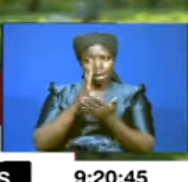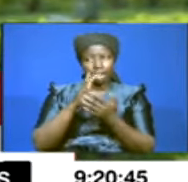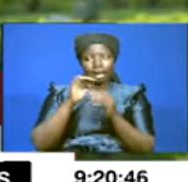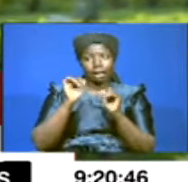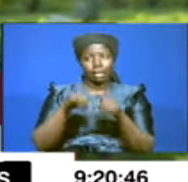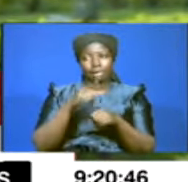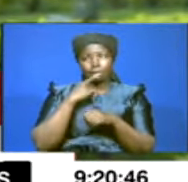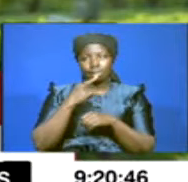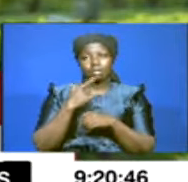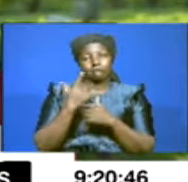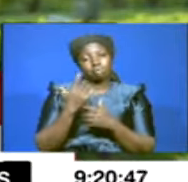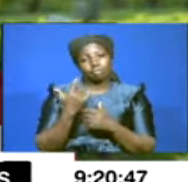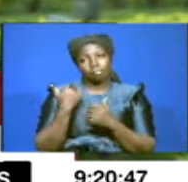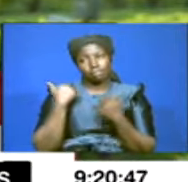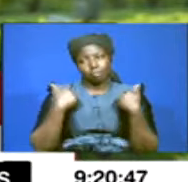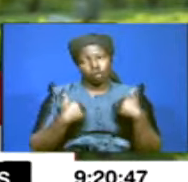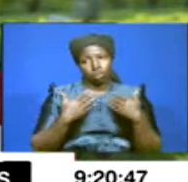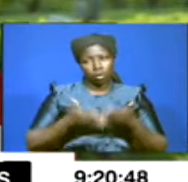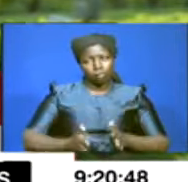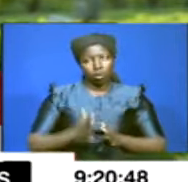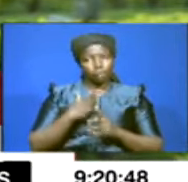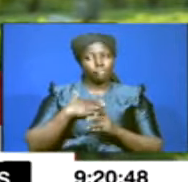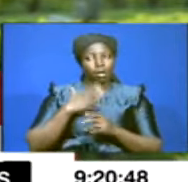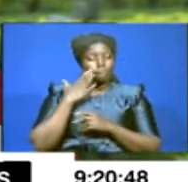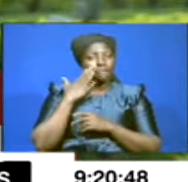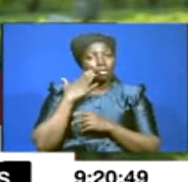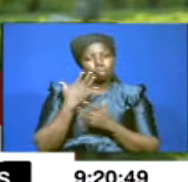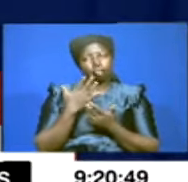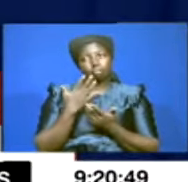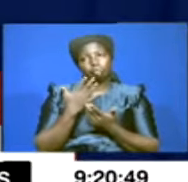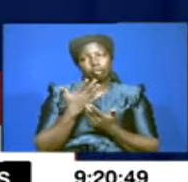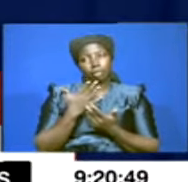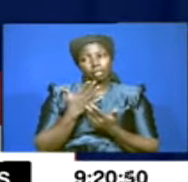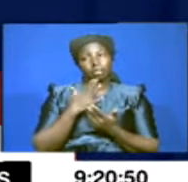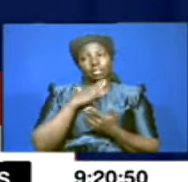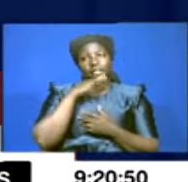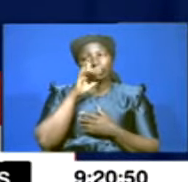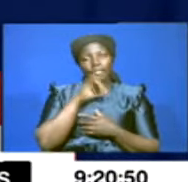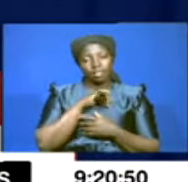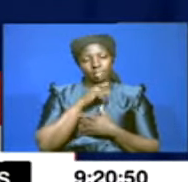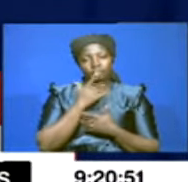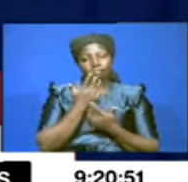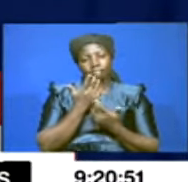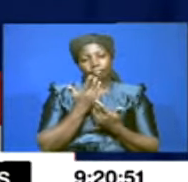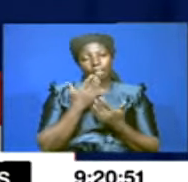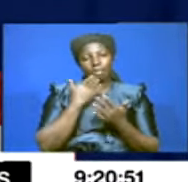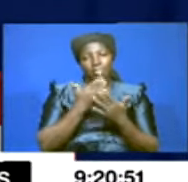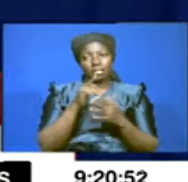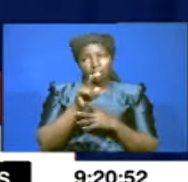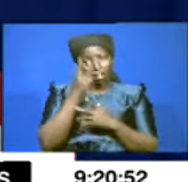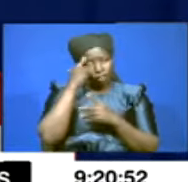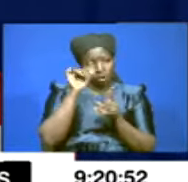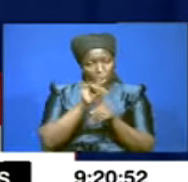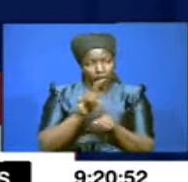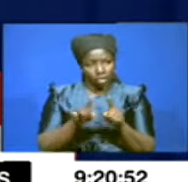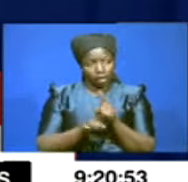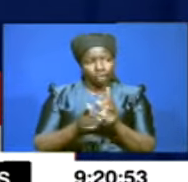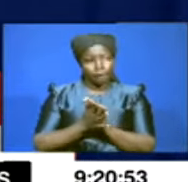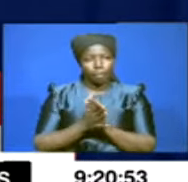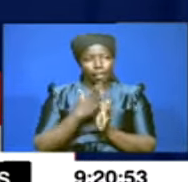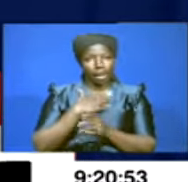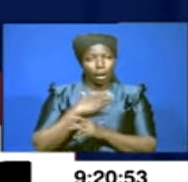by my mother. She left as I held her, and I thank her for everything. Our one and only